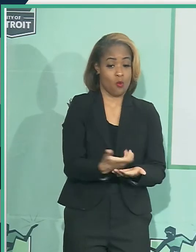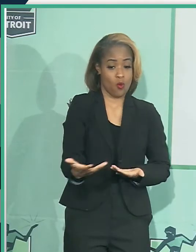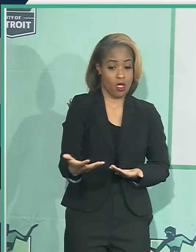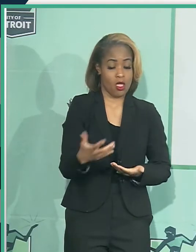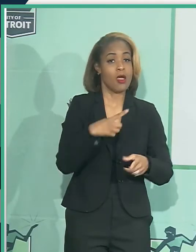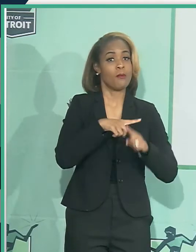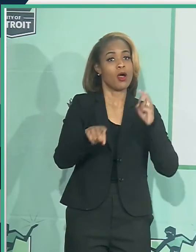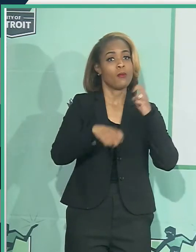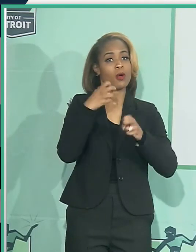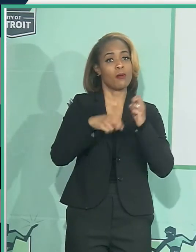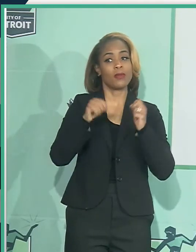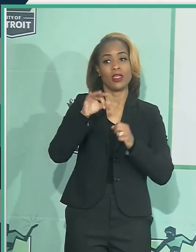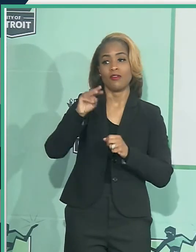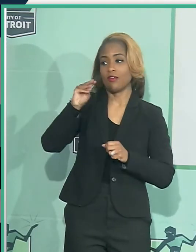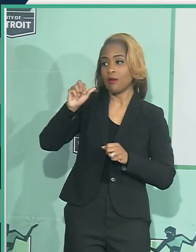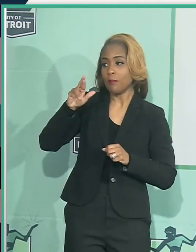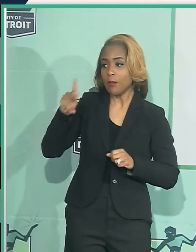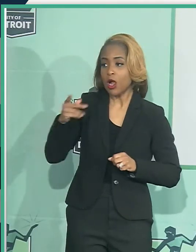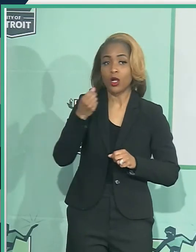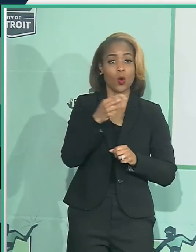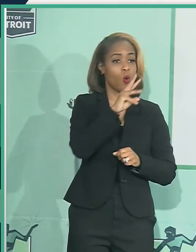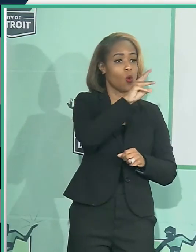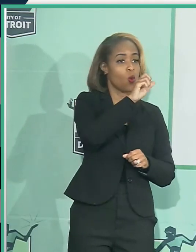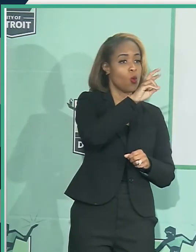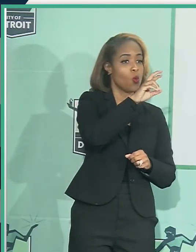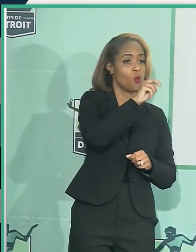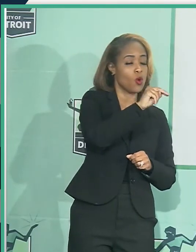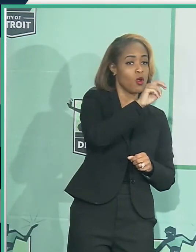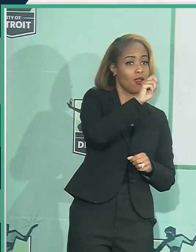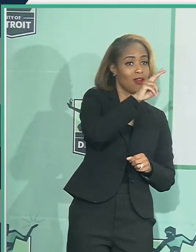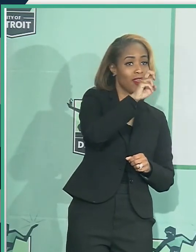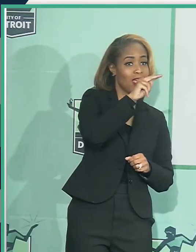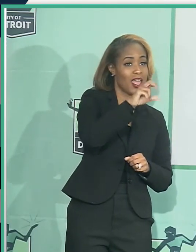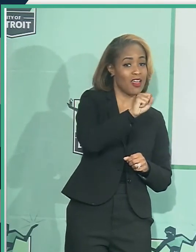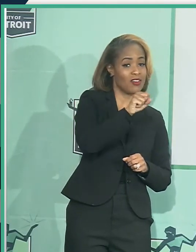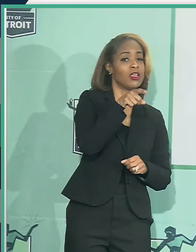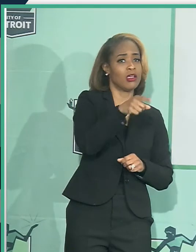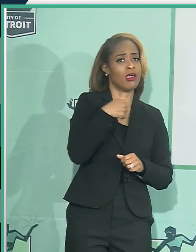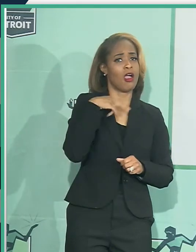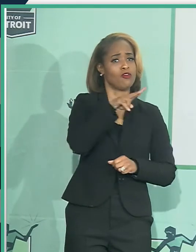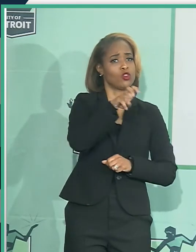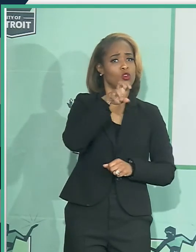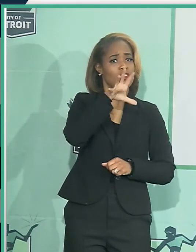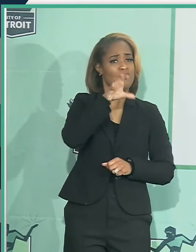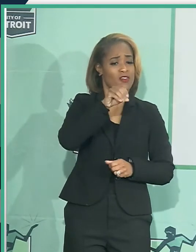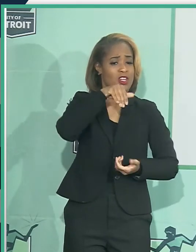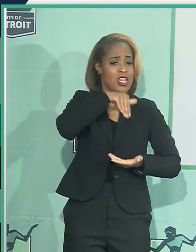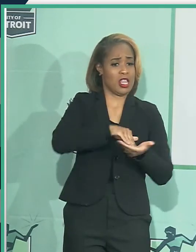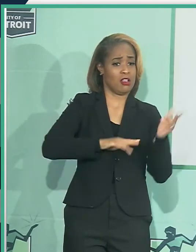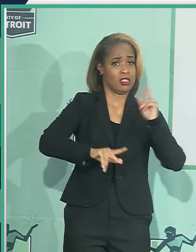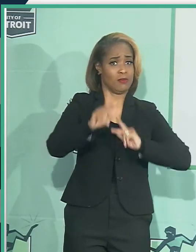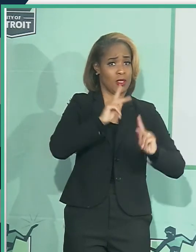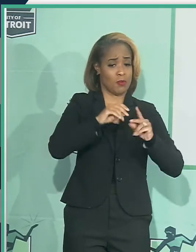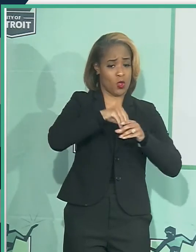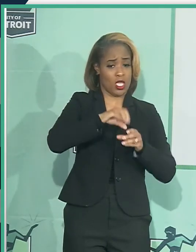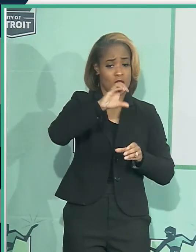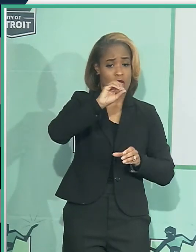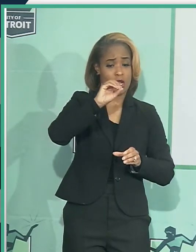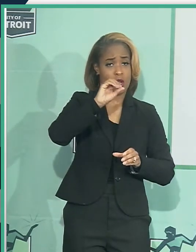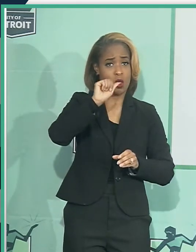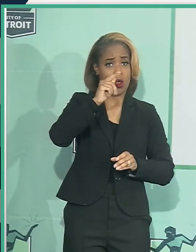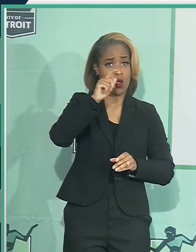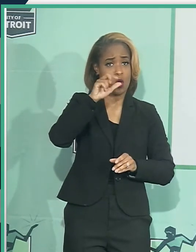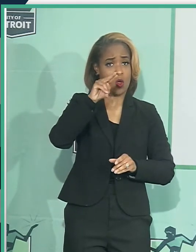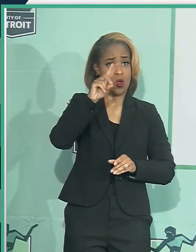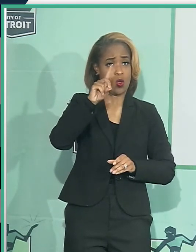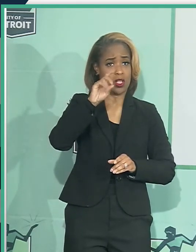you're Mark Hackel or if you're me or if you're Warren Evans, is he's got 250,000 people in Oakland County who qualify